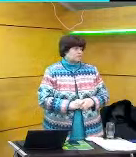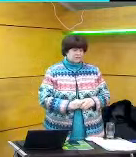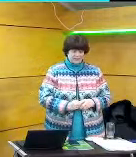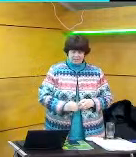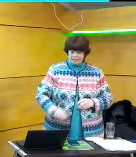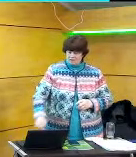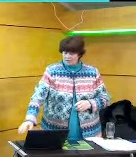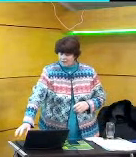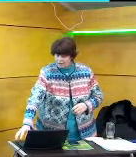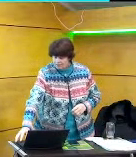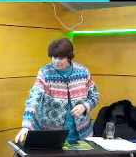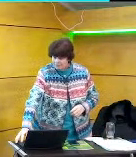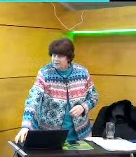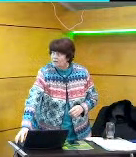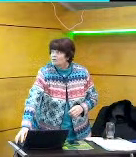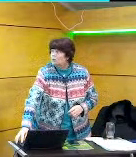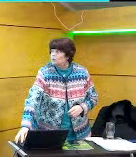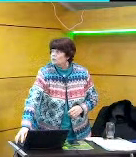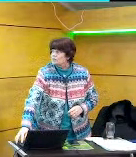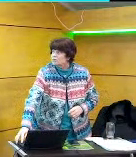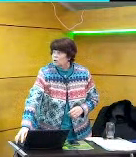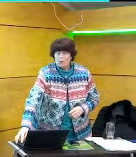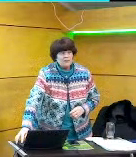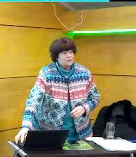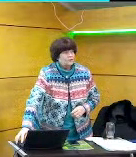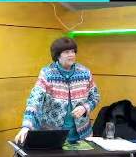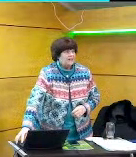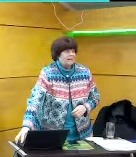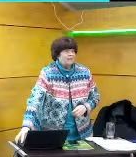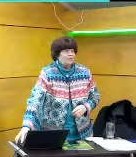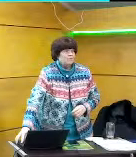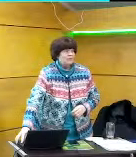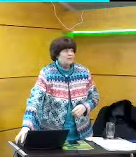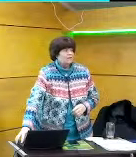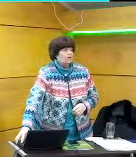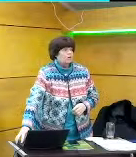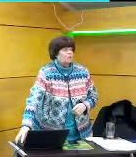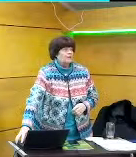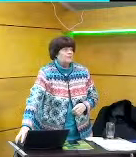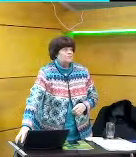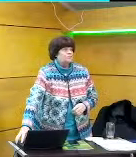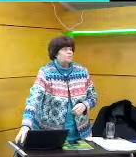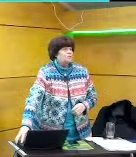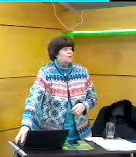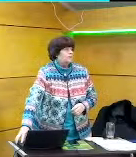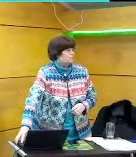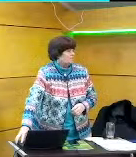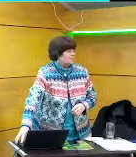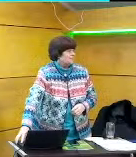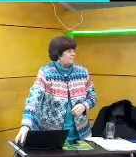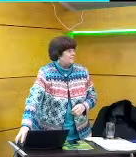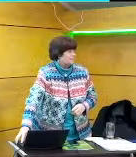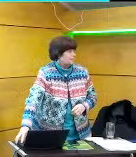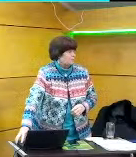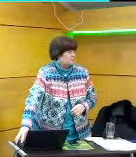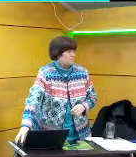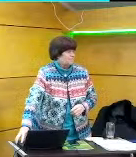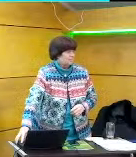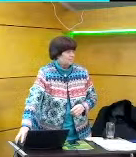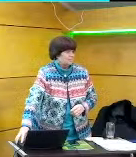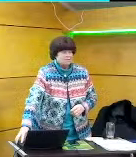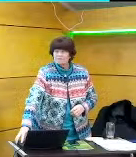student actually was quite good and made it all the way to the final heat, the